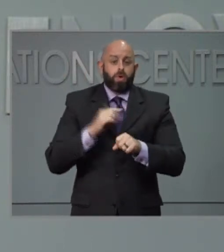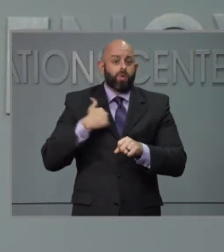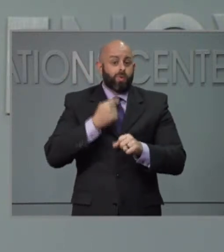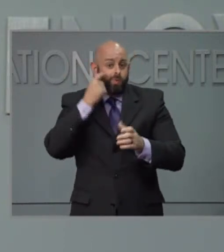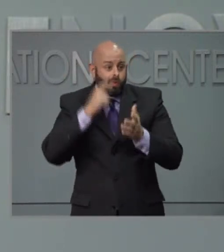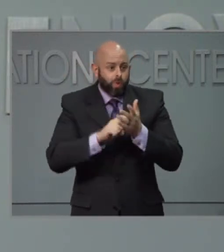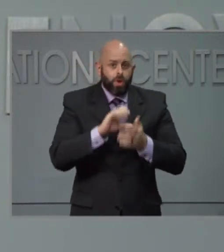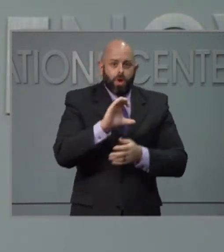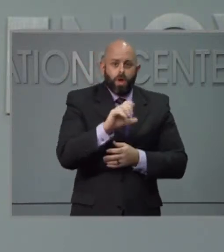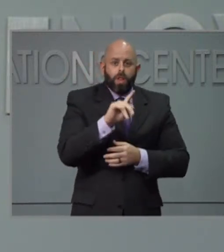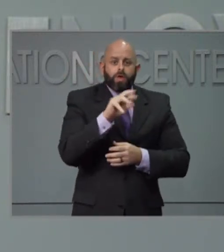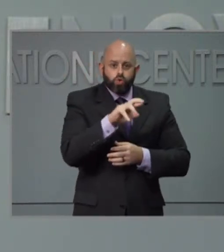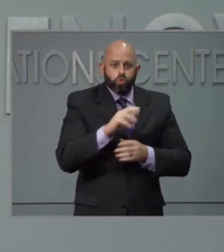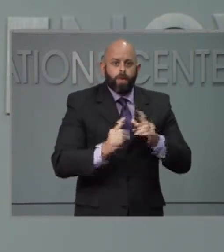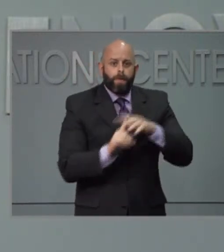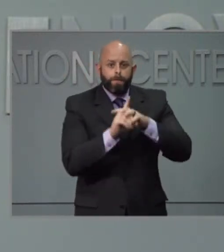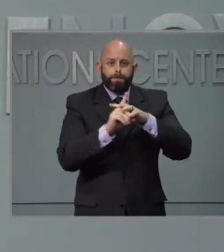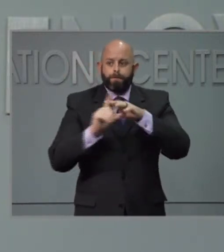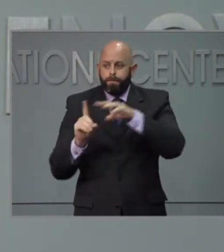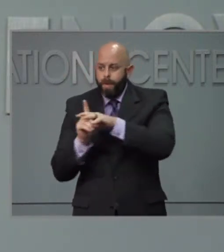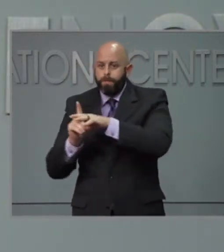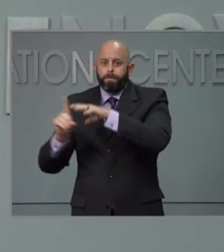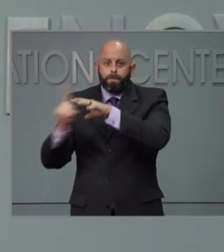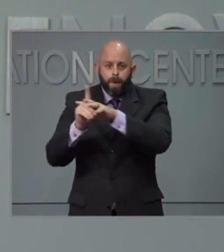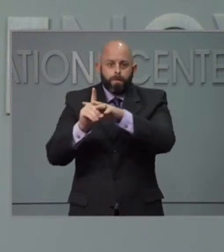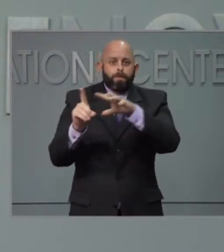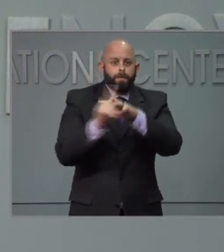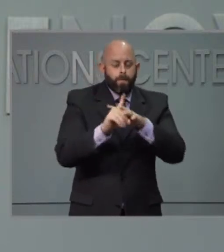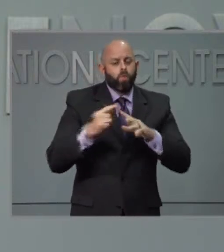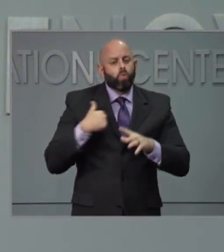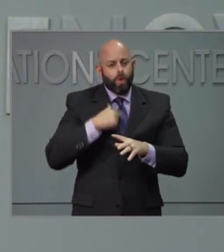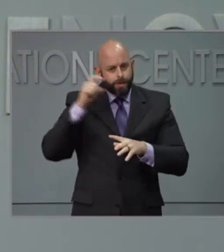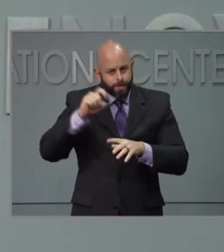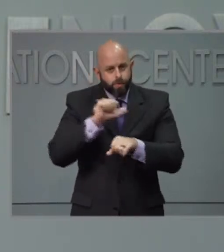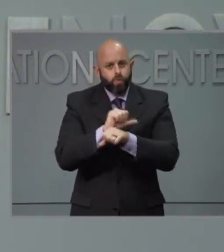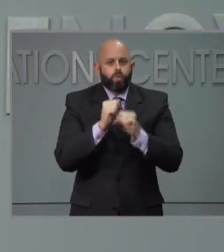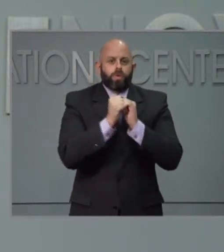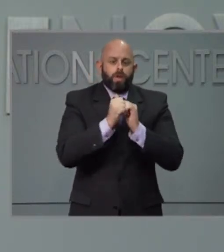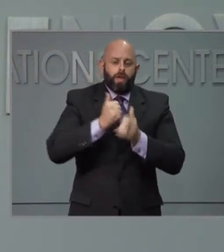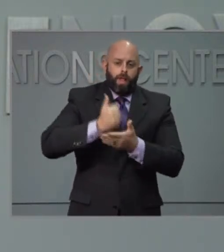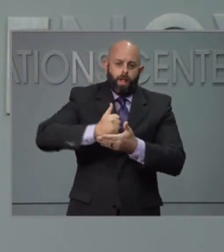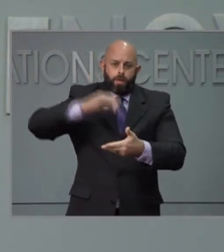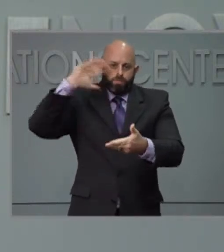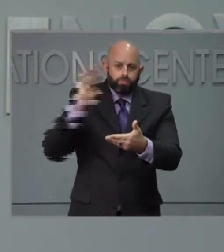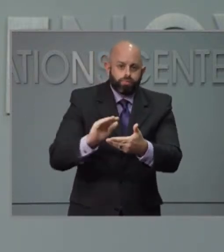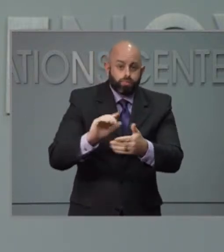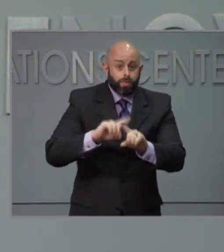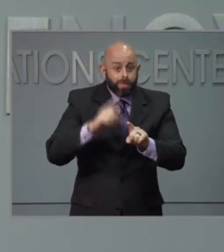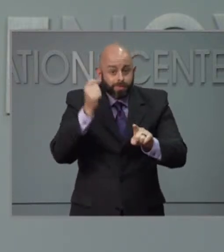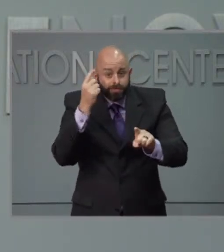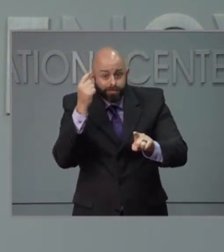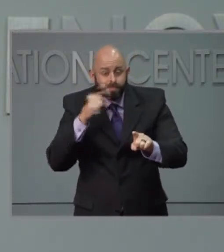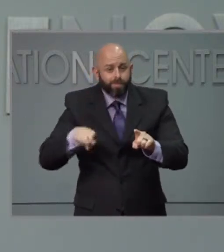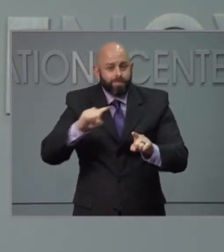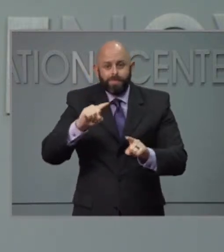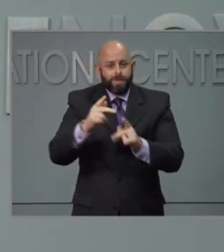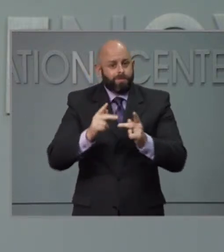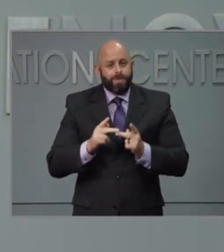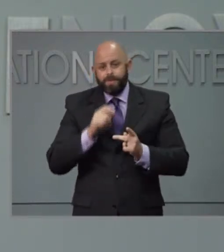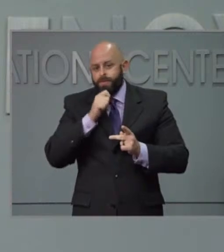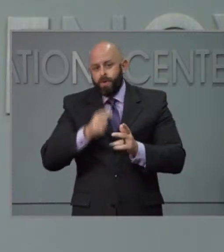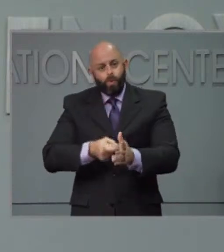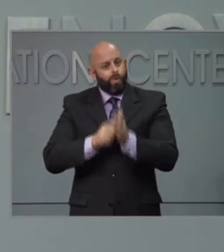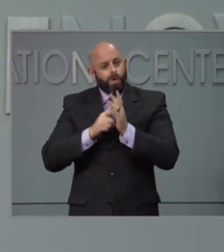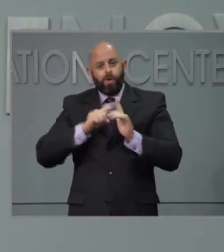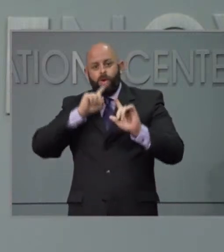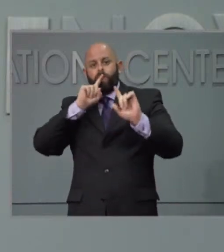we are seeing of cases. But we do wanted to give some folks an idea of it. They're not required to report to us, so we know that it's